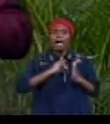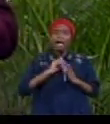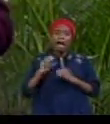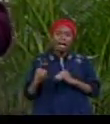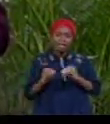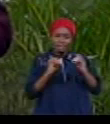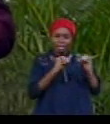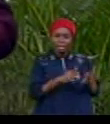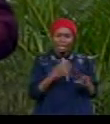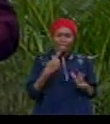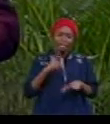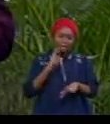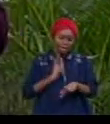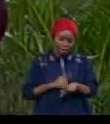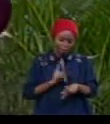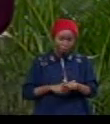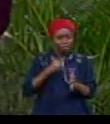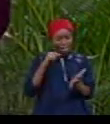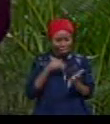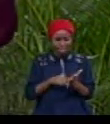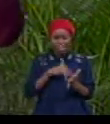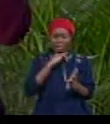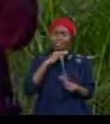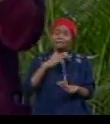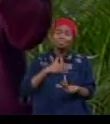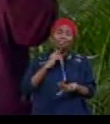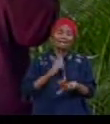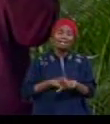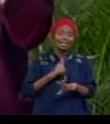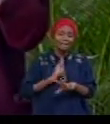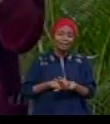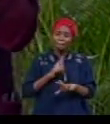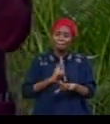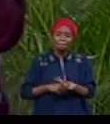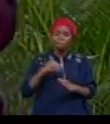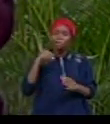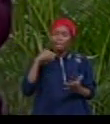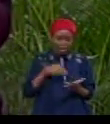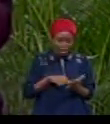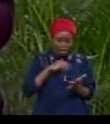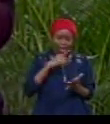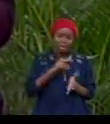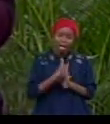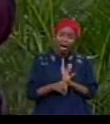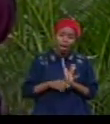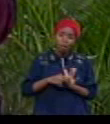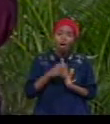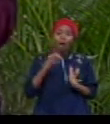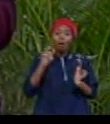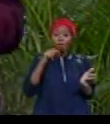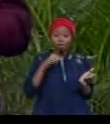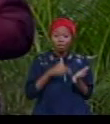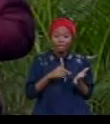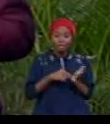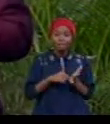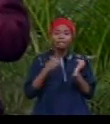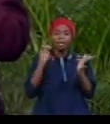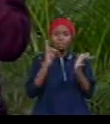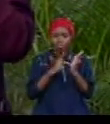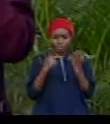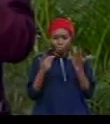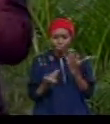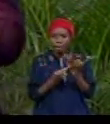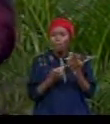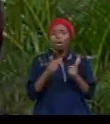time. This is my time. You saw the wristwatch. This is the hour of this crusade.